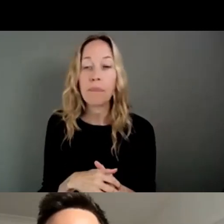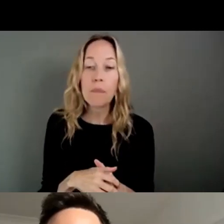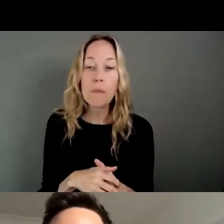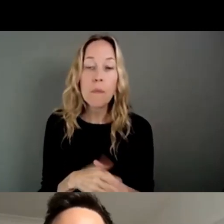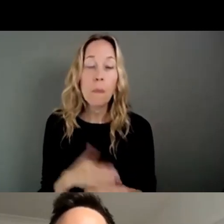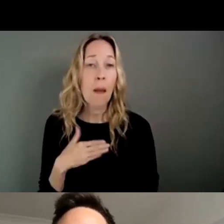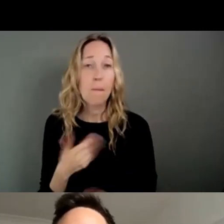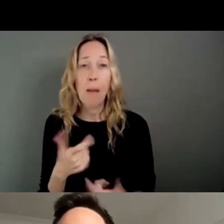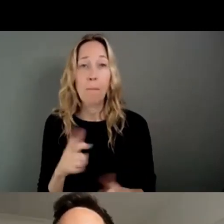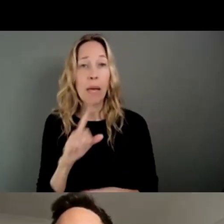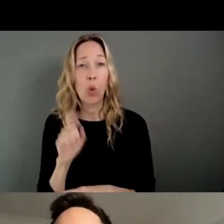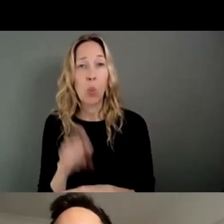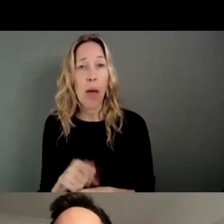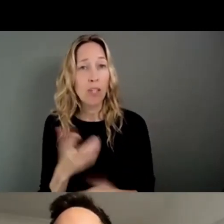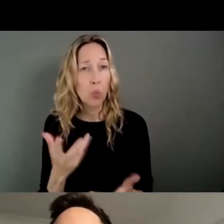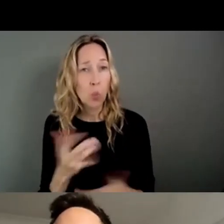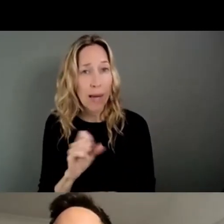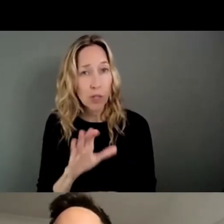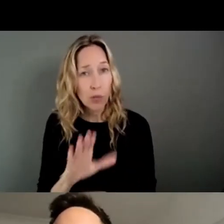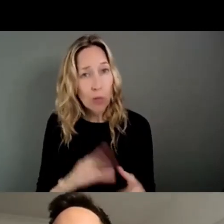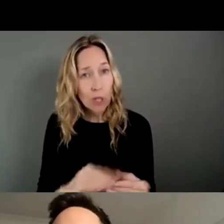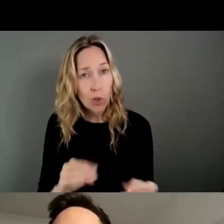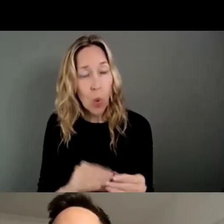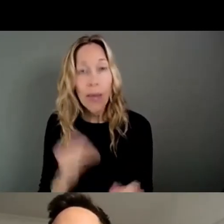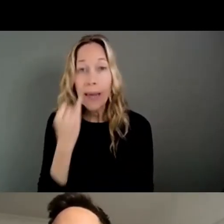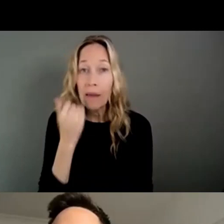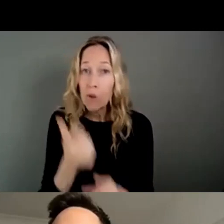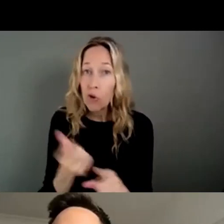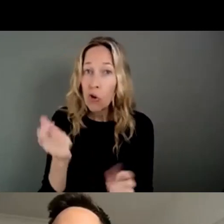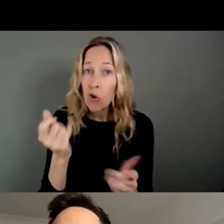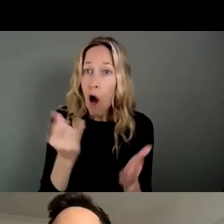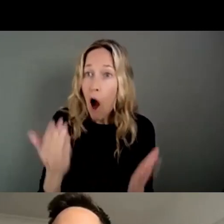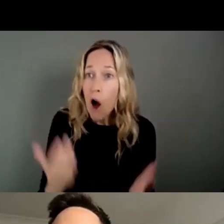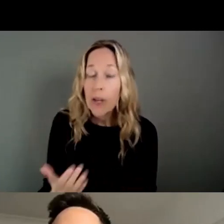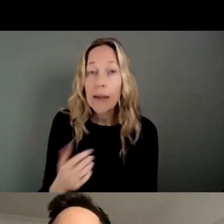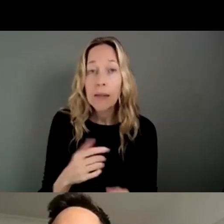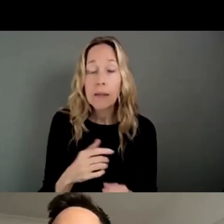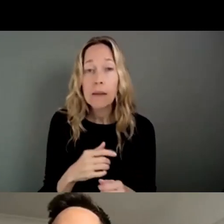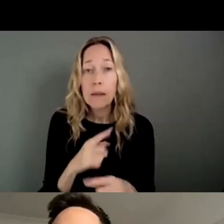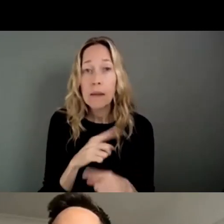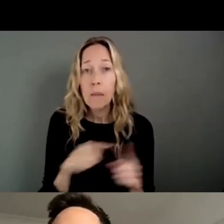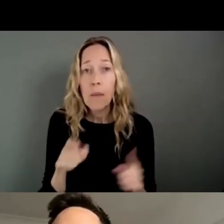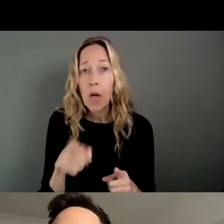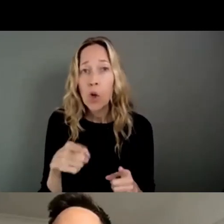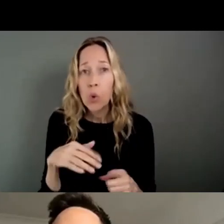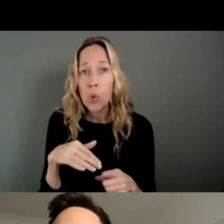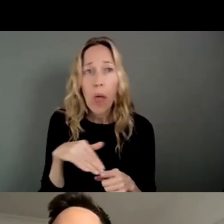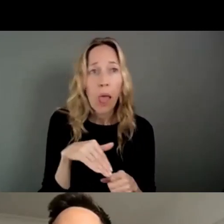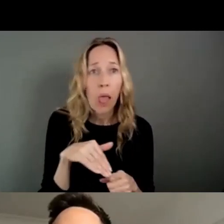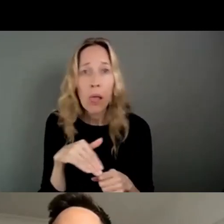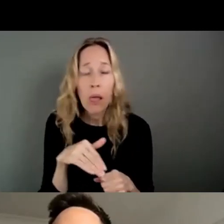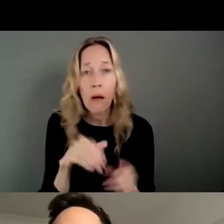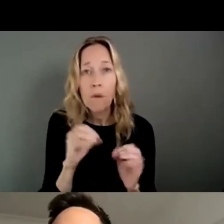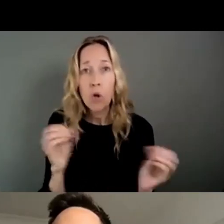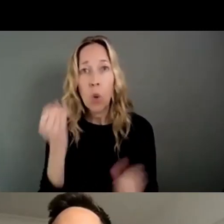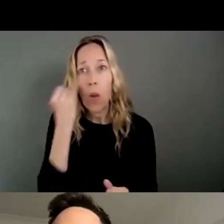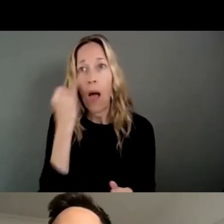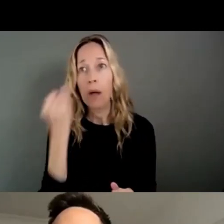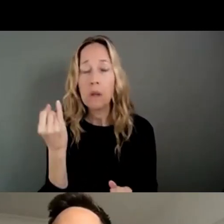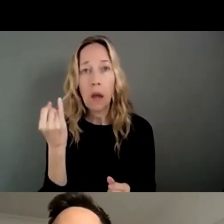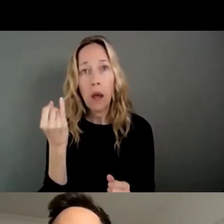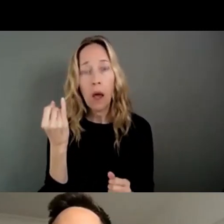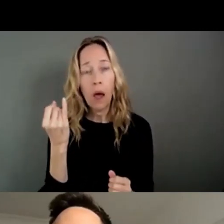you're creating and you don't have an idea of where you're headed, then you're not ready for management yet. You have to find